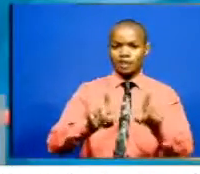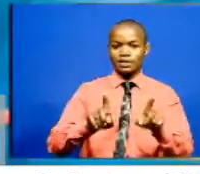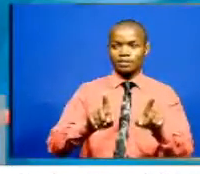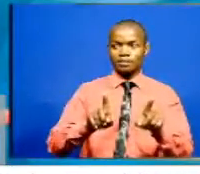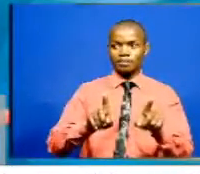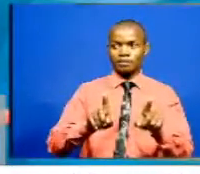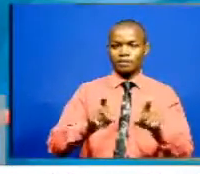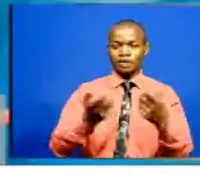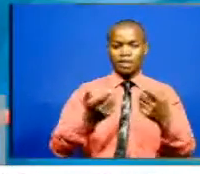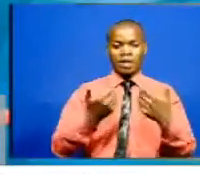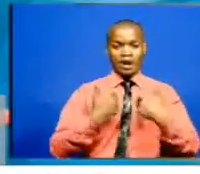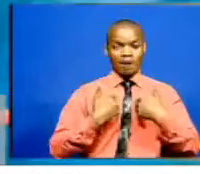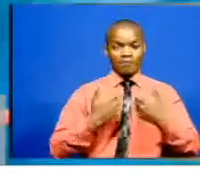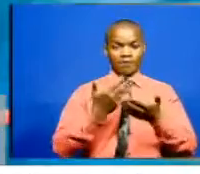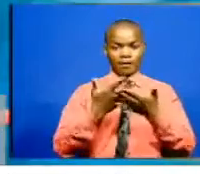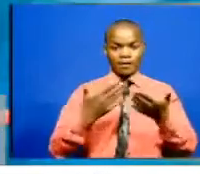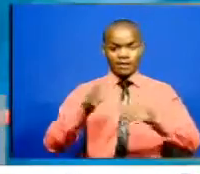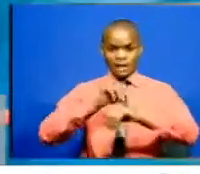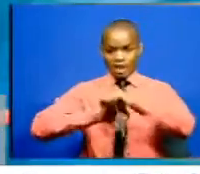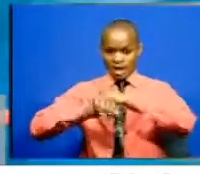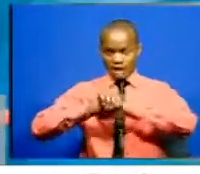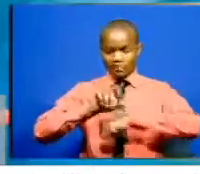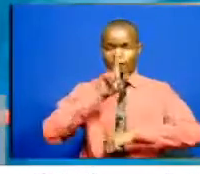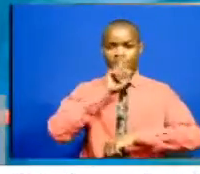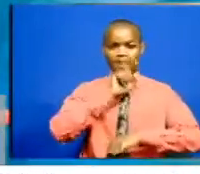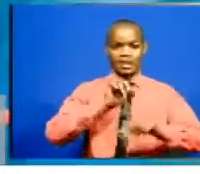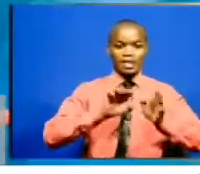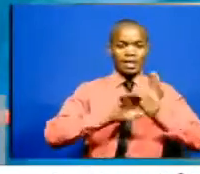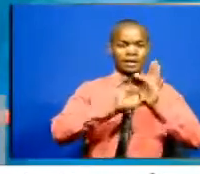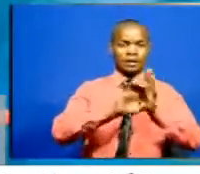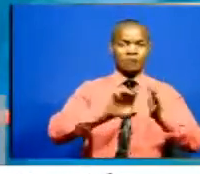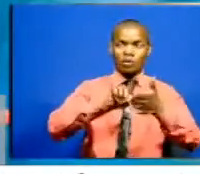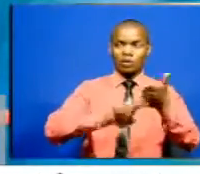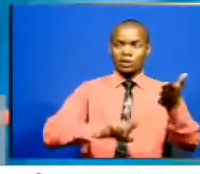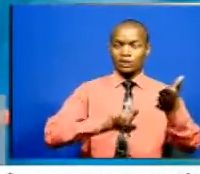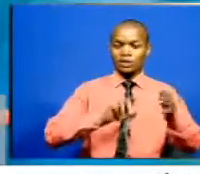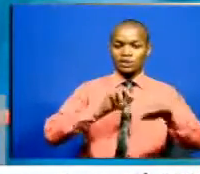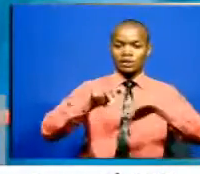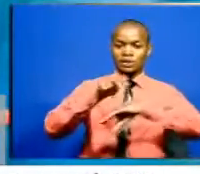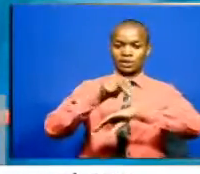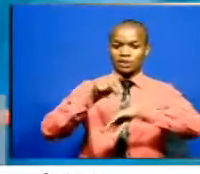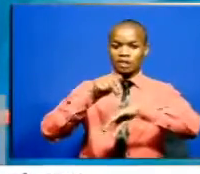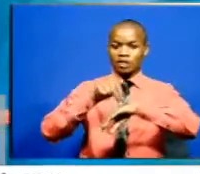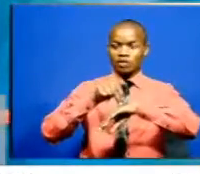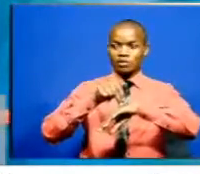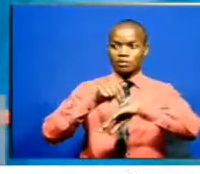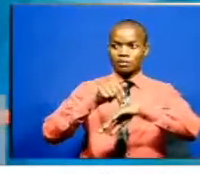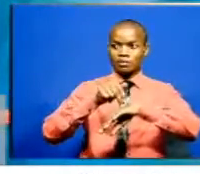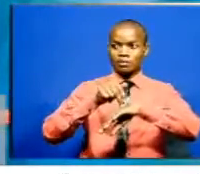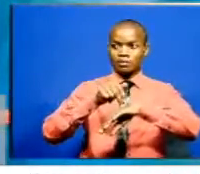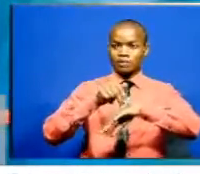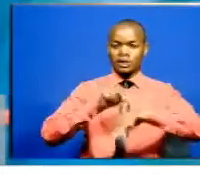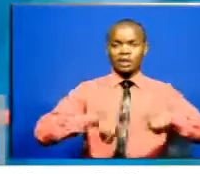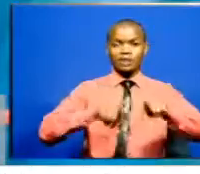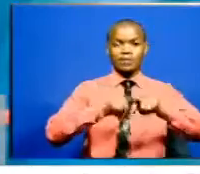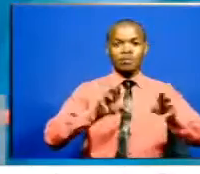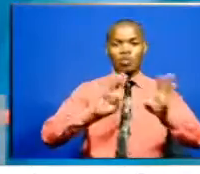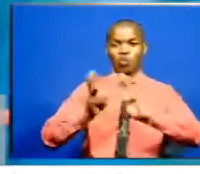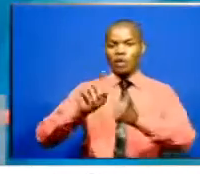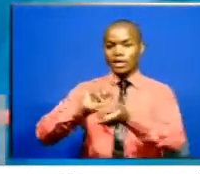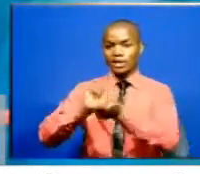there are things that are being done, mm-hmm. especially in relation to our nationally determined contribution mm-hmm. on climate